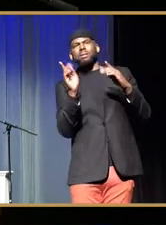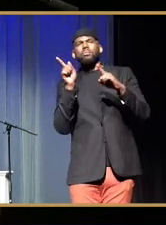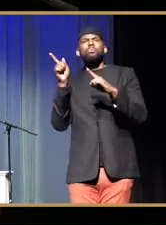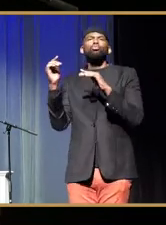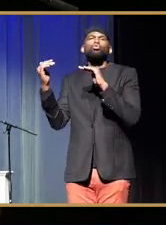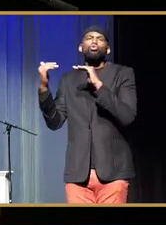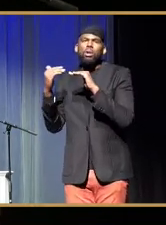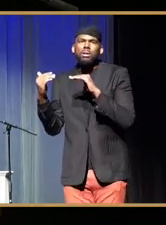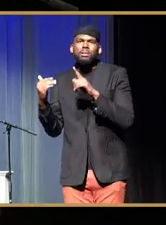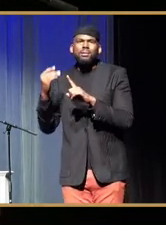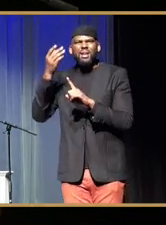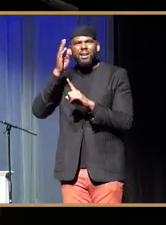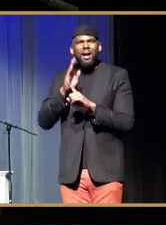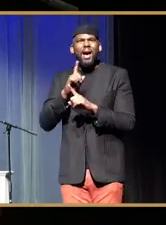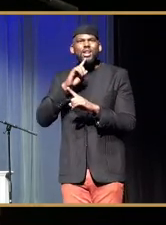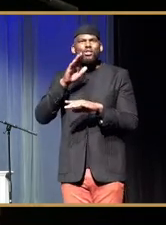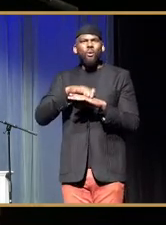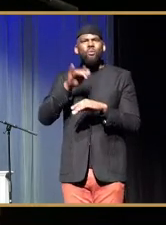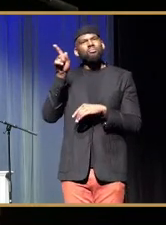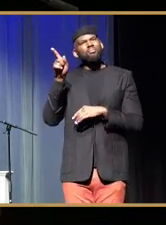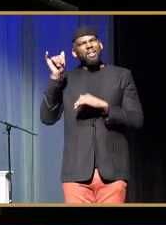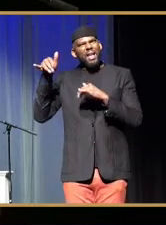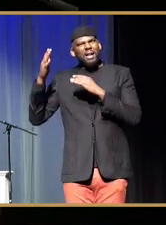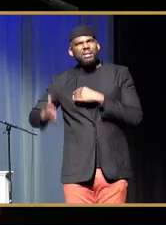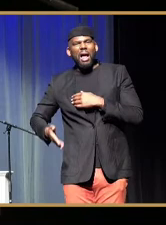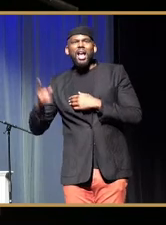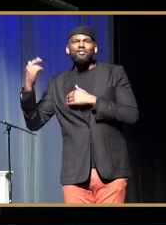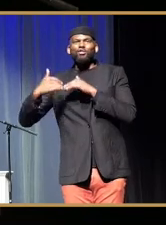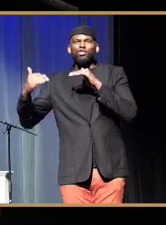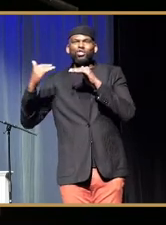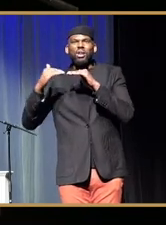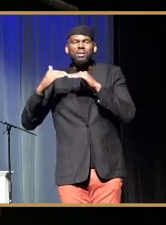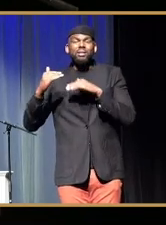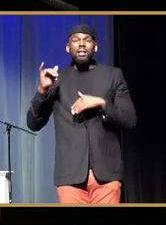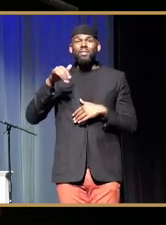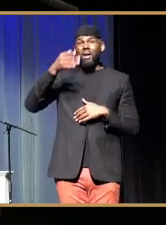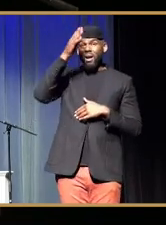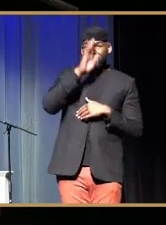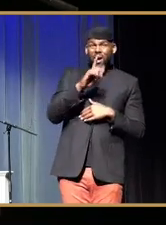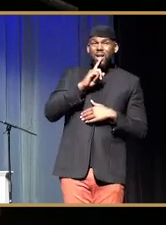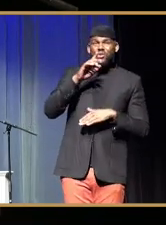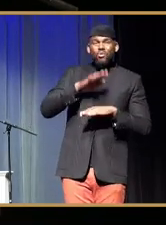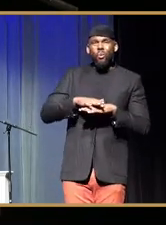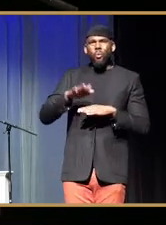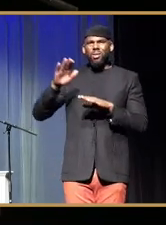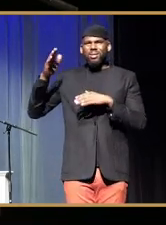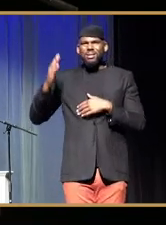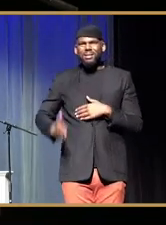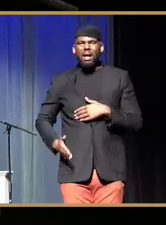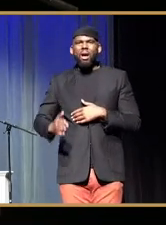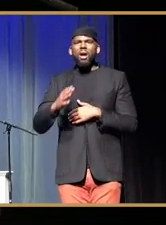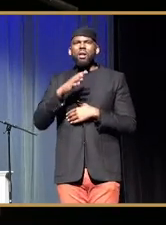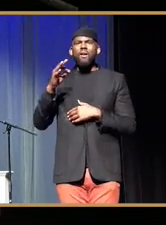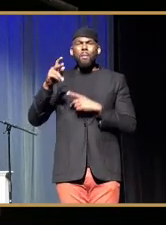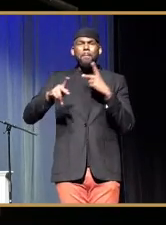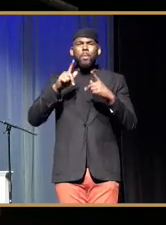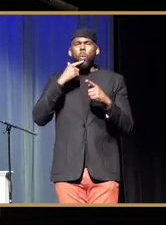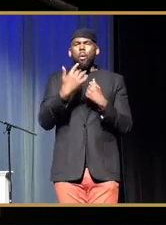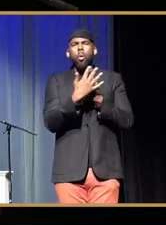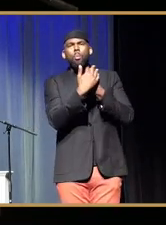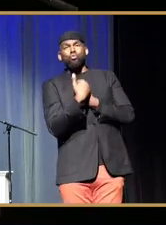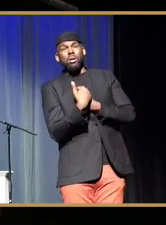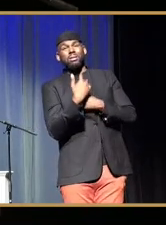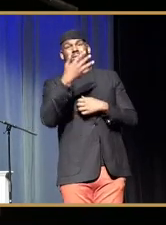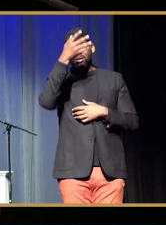That God is on the side of justice. That God is on the side of the oppressed.